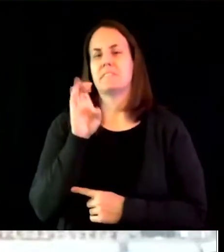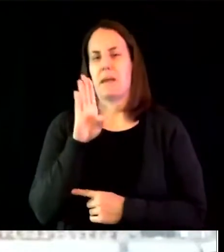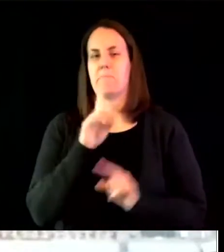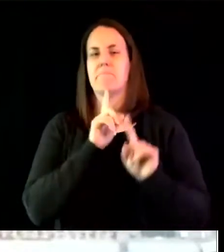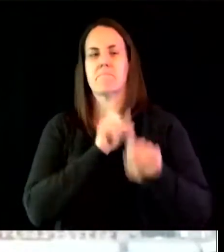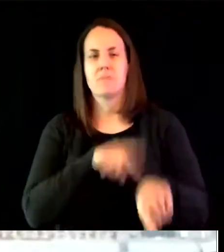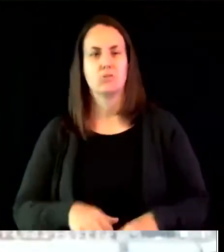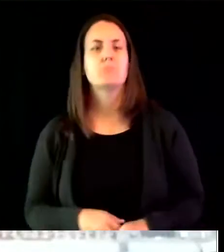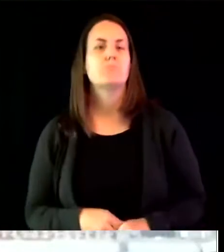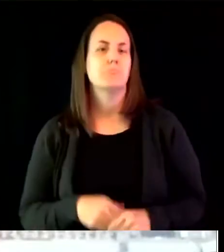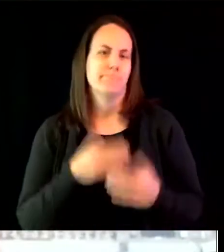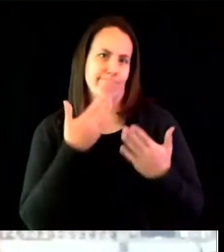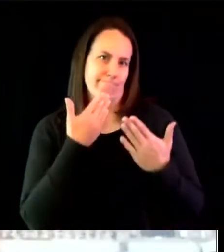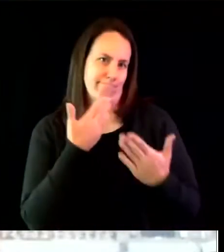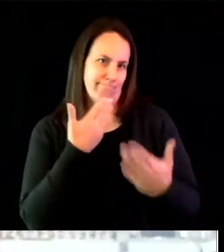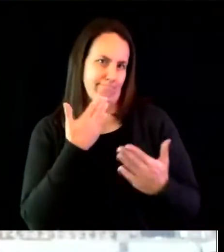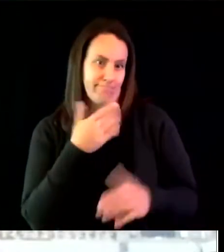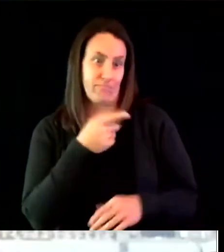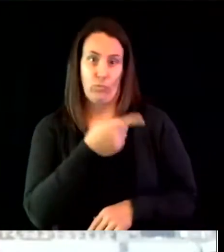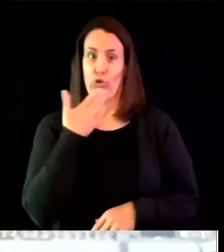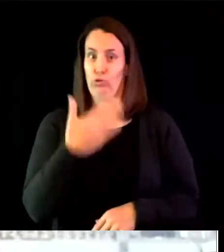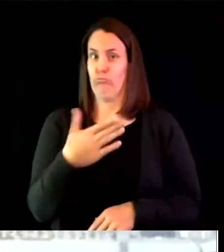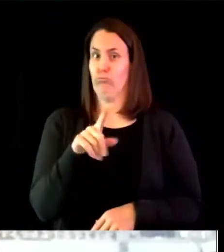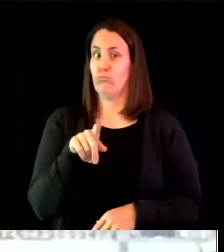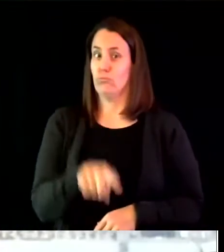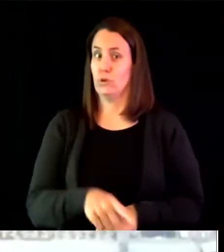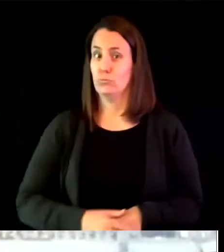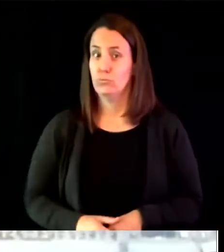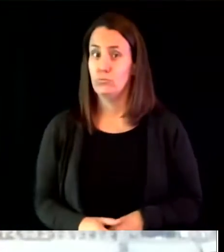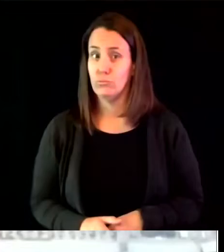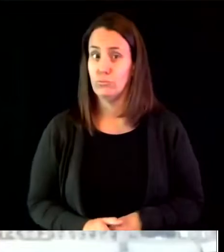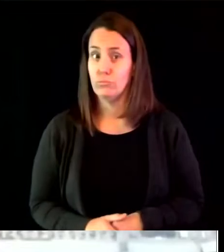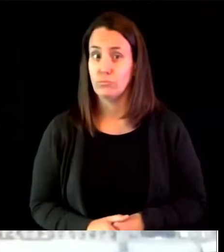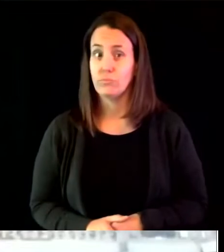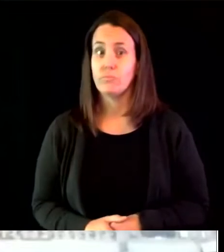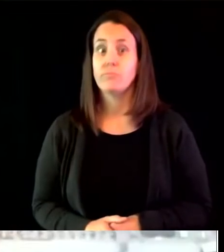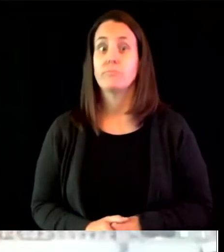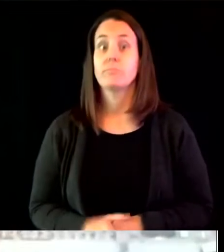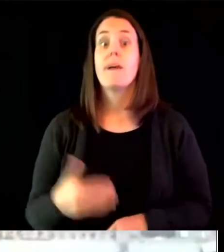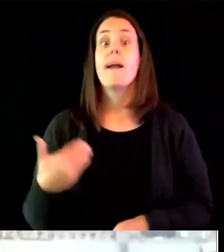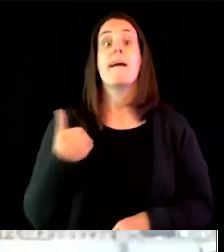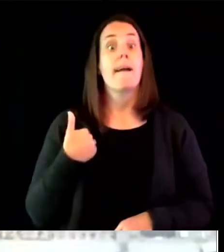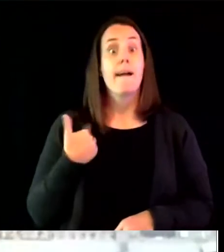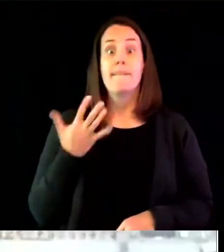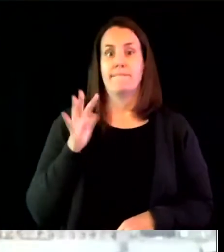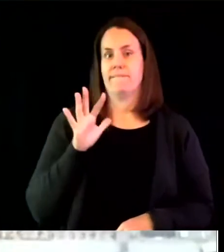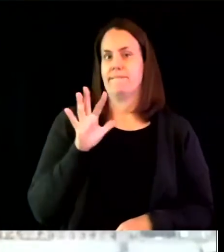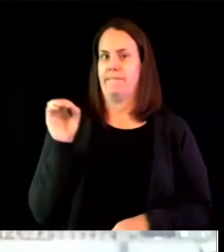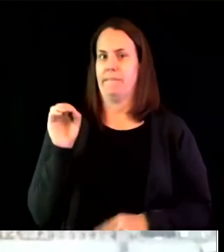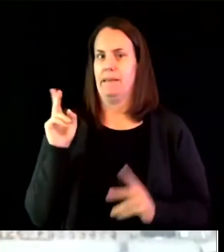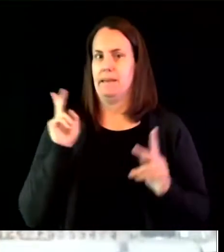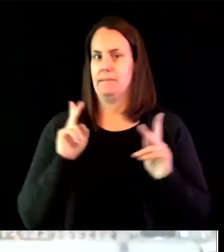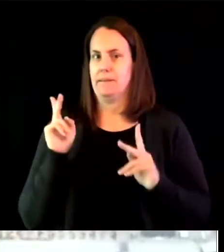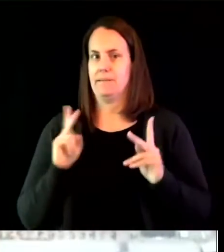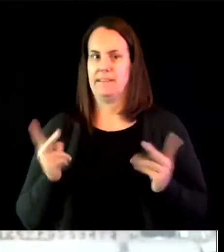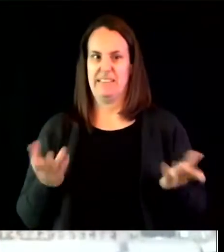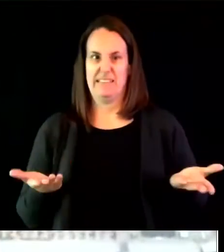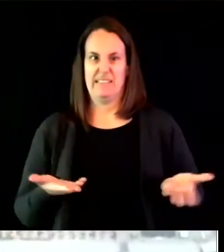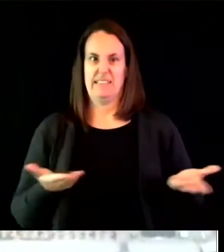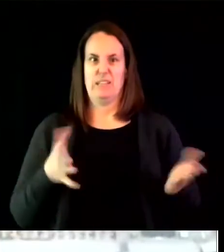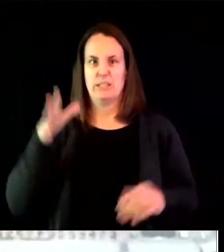50 staff here. We're going to open with 50 beds. That's what we opened with today. Our staff includes